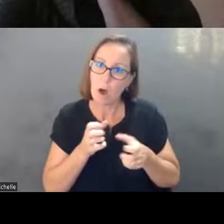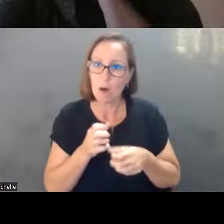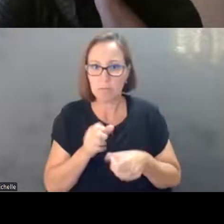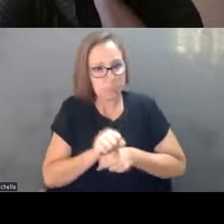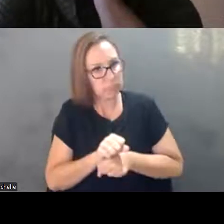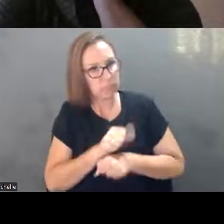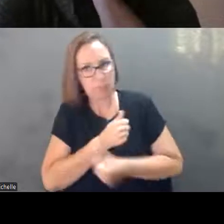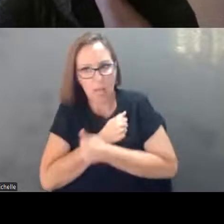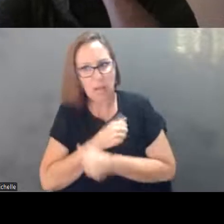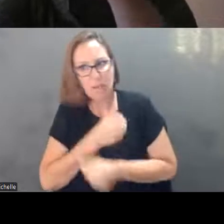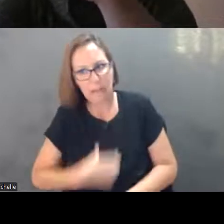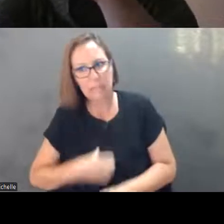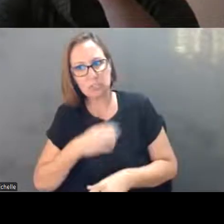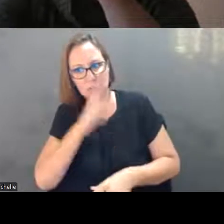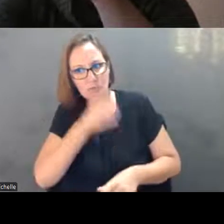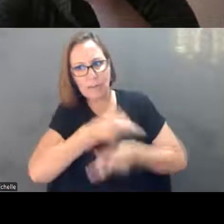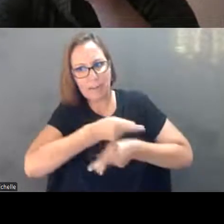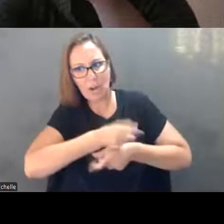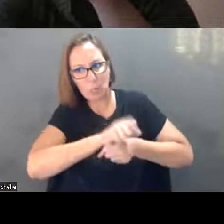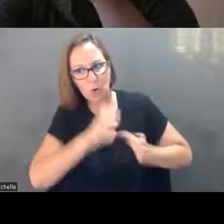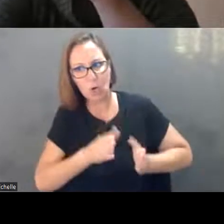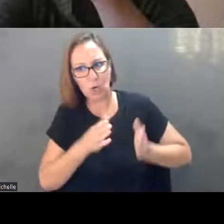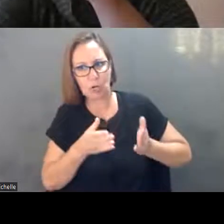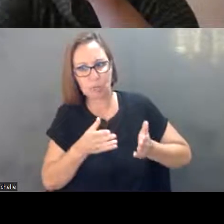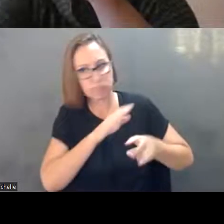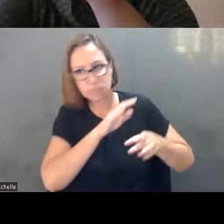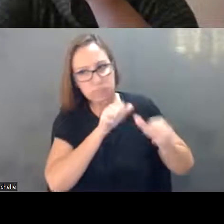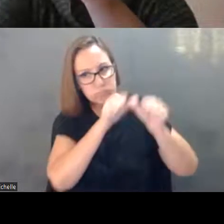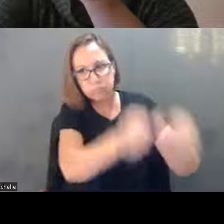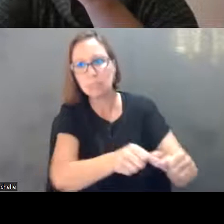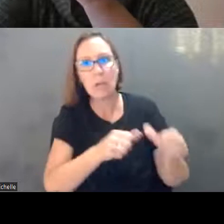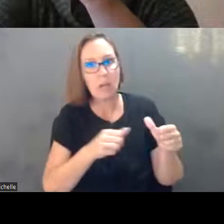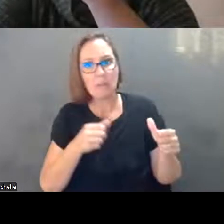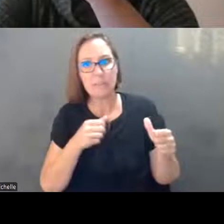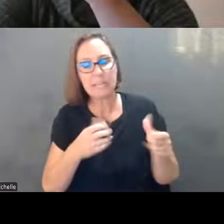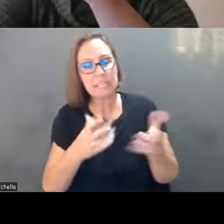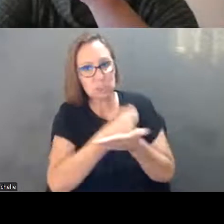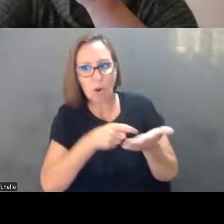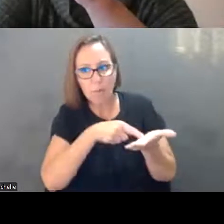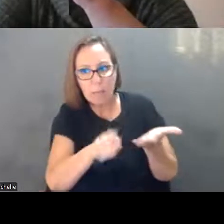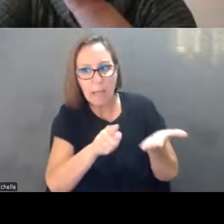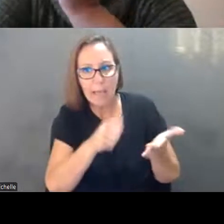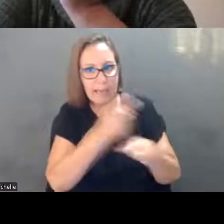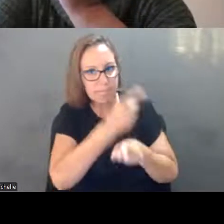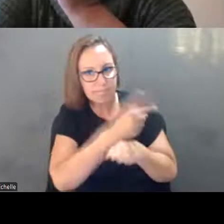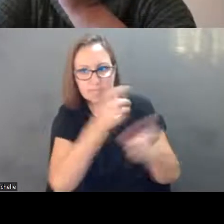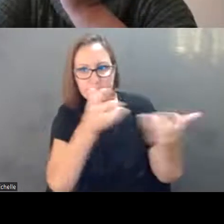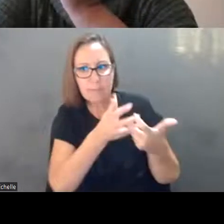that they love, and they want respect for that, and they want a living wage for that, and they deserve that because they do a fabulous job for